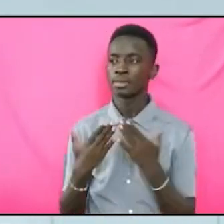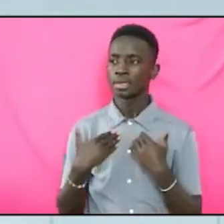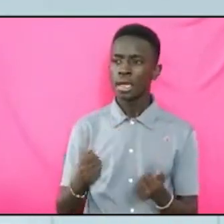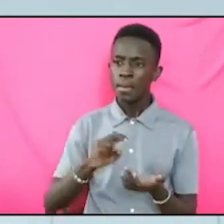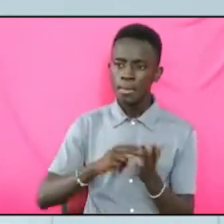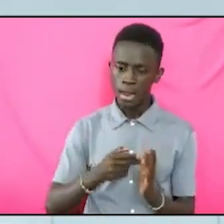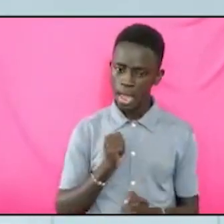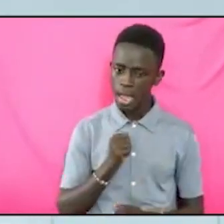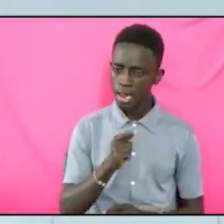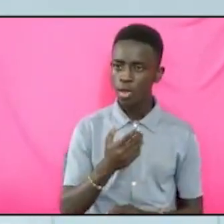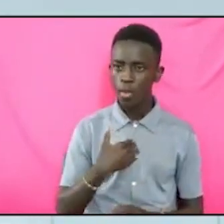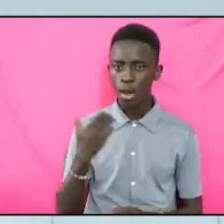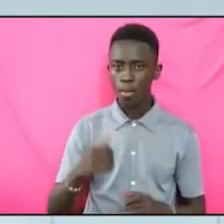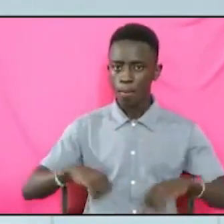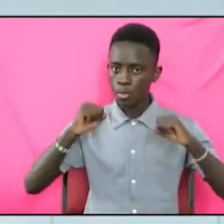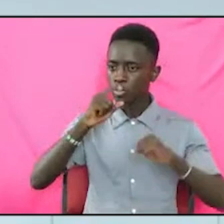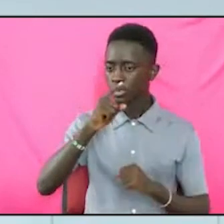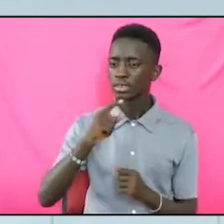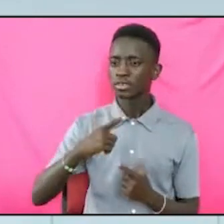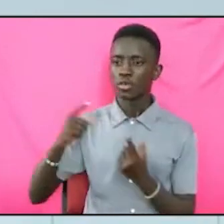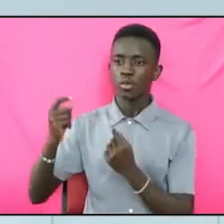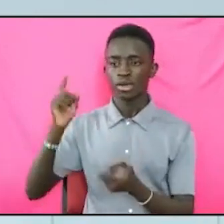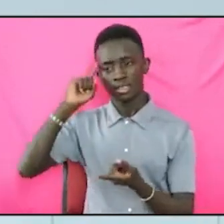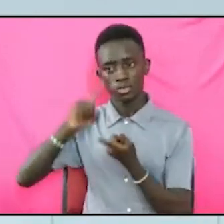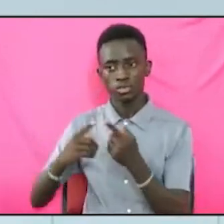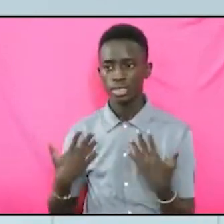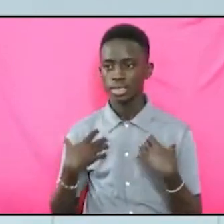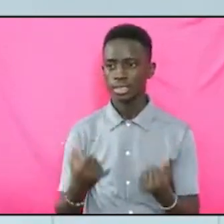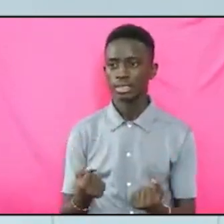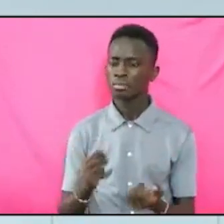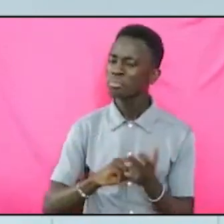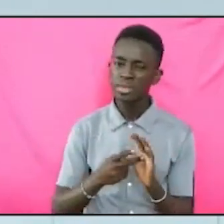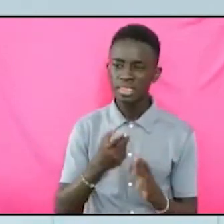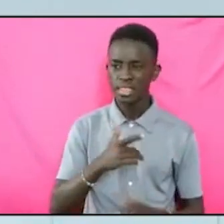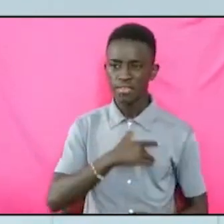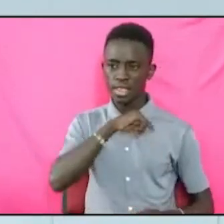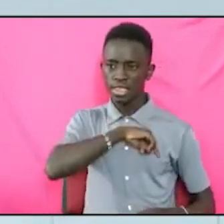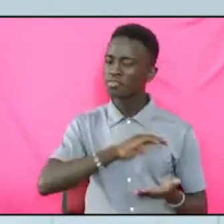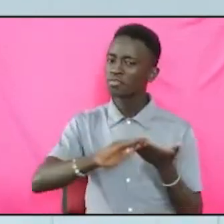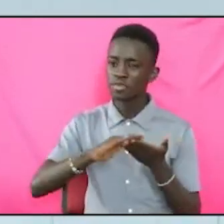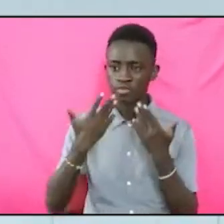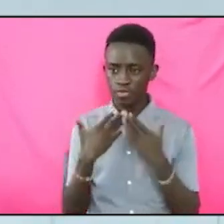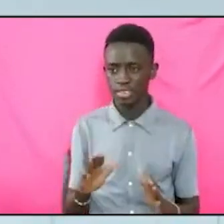healed. She has forgiven. She was not praying and saying, count the days.